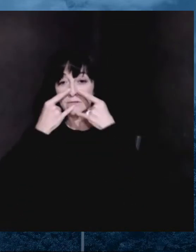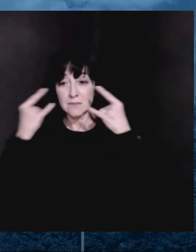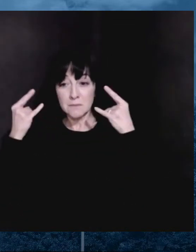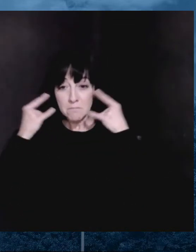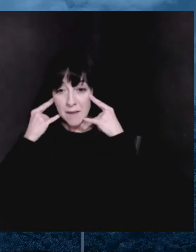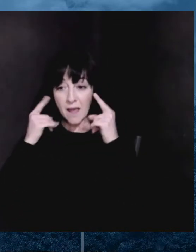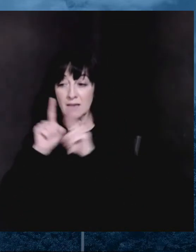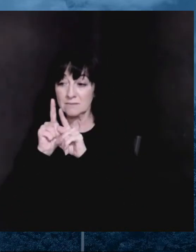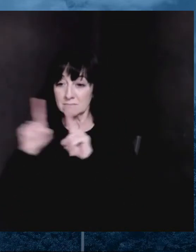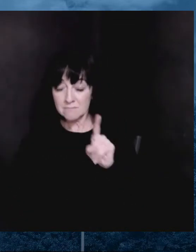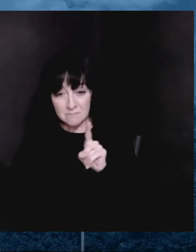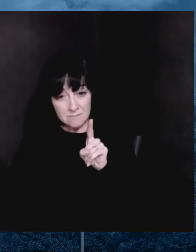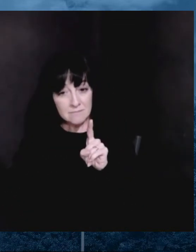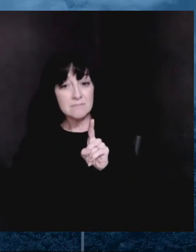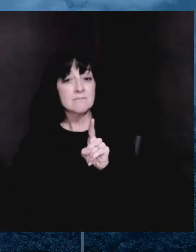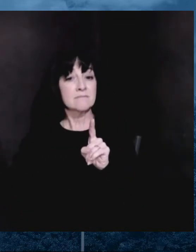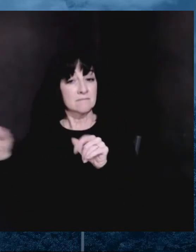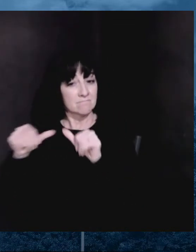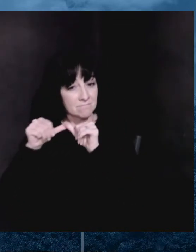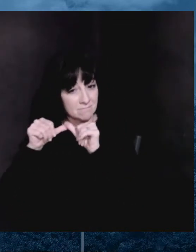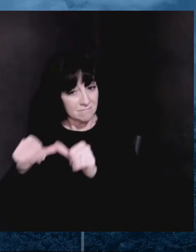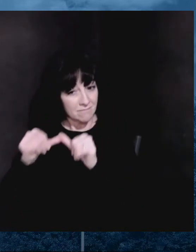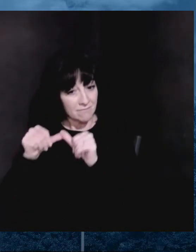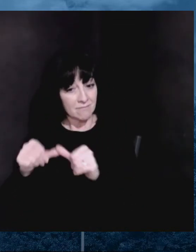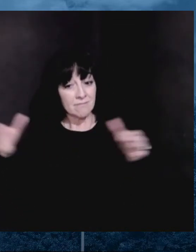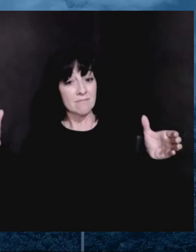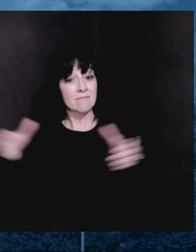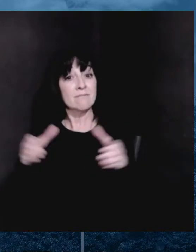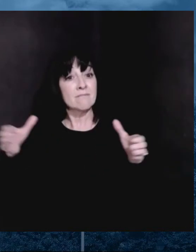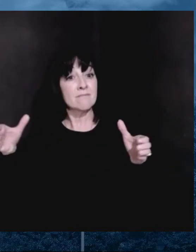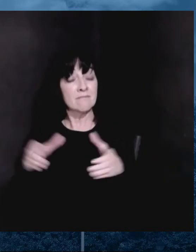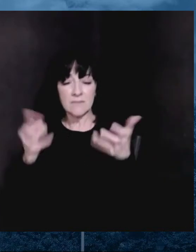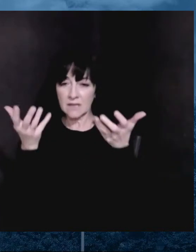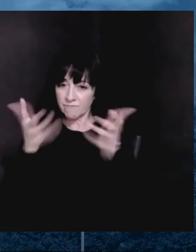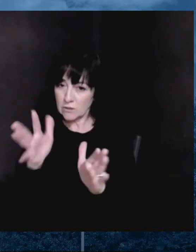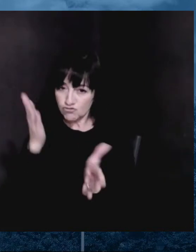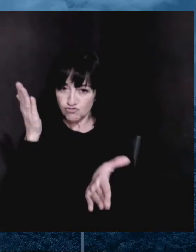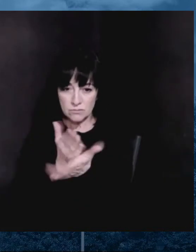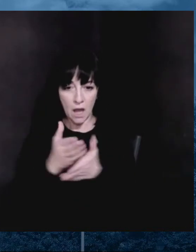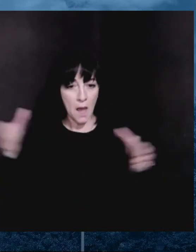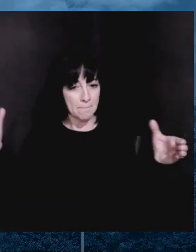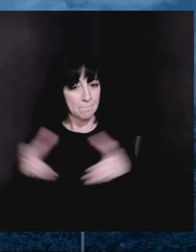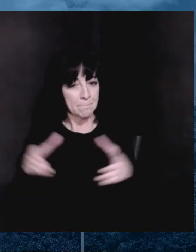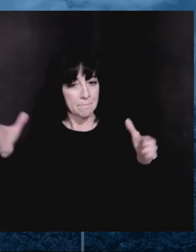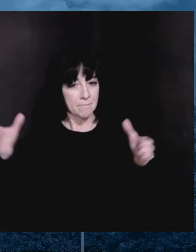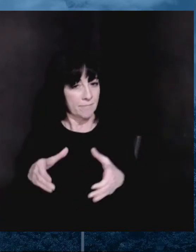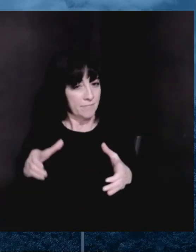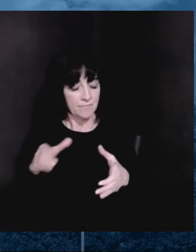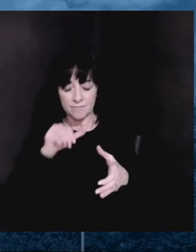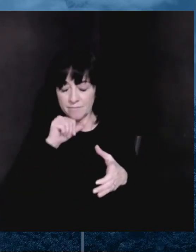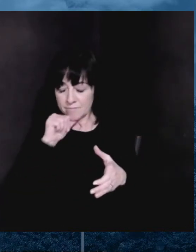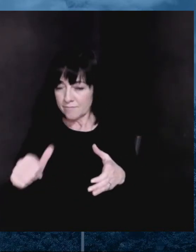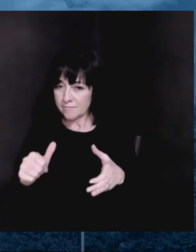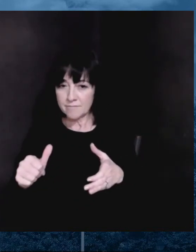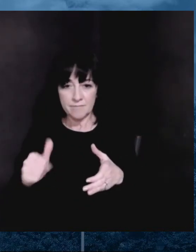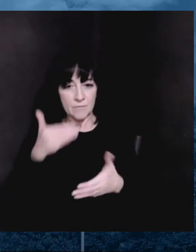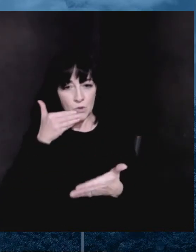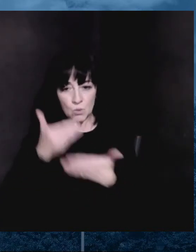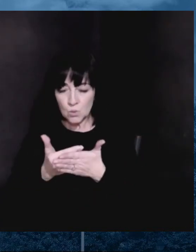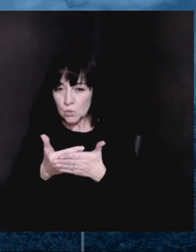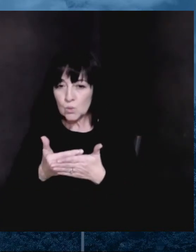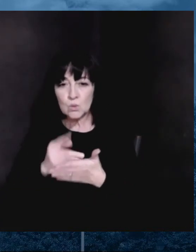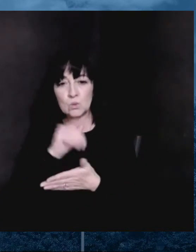social distancing, keeping away from large gatherings. It's going to require us to get